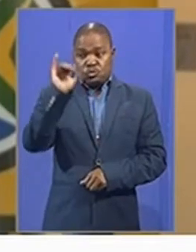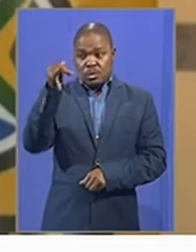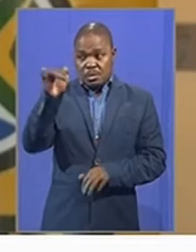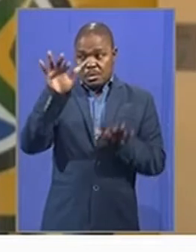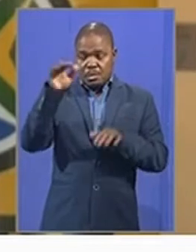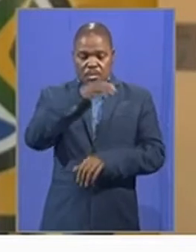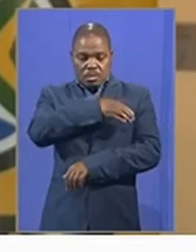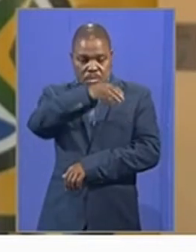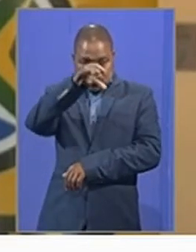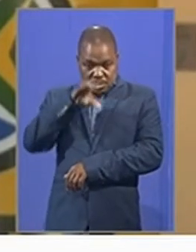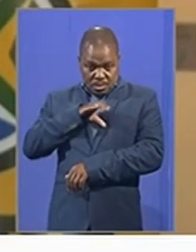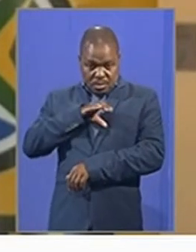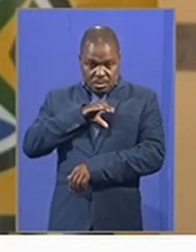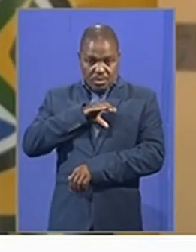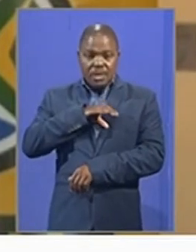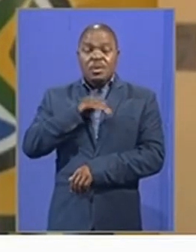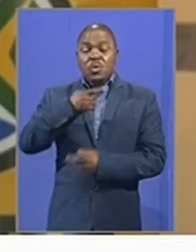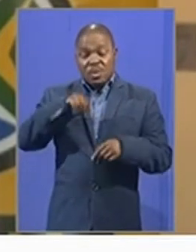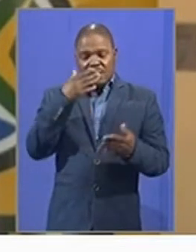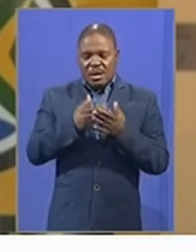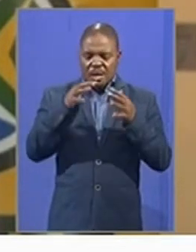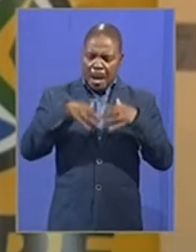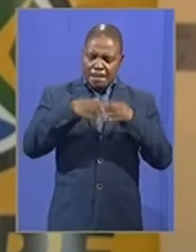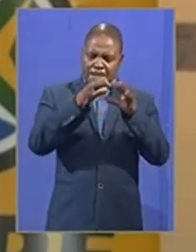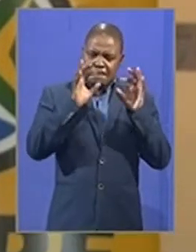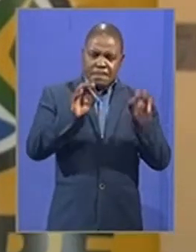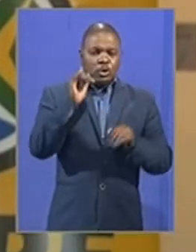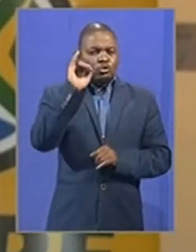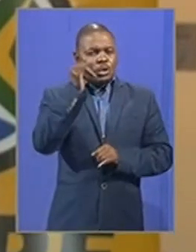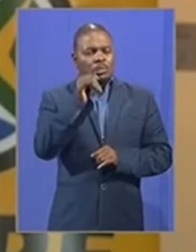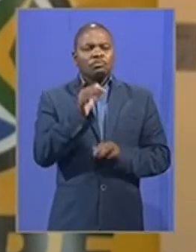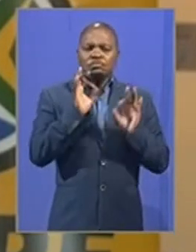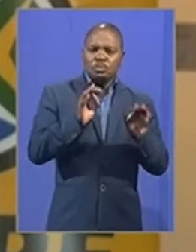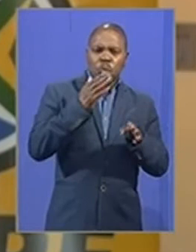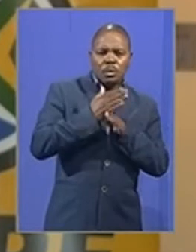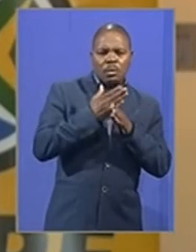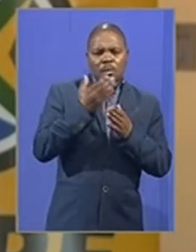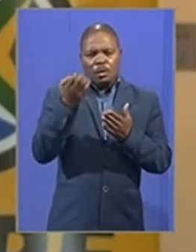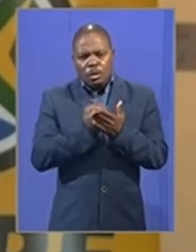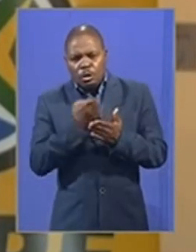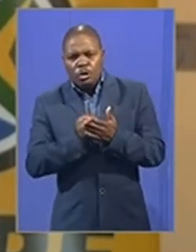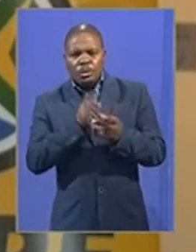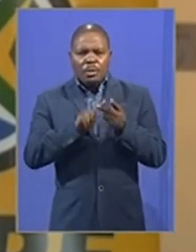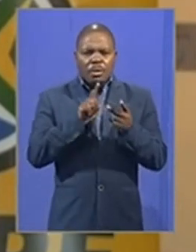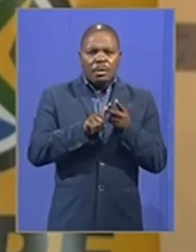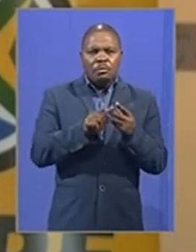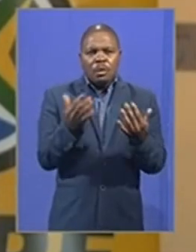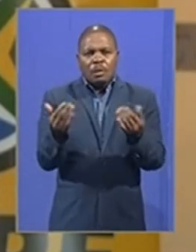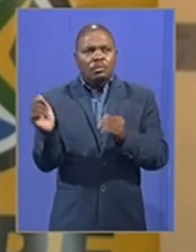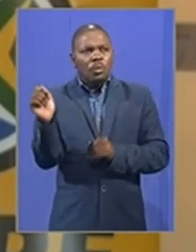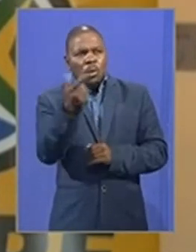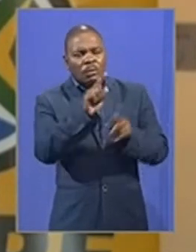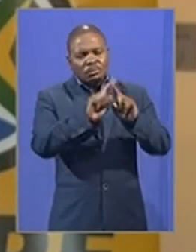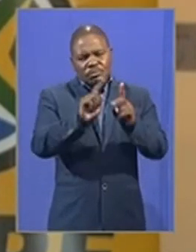Joburg, we can actually create a vibrant Joburg that works, that has an economy that once again attracts all sorts